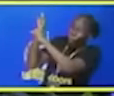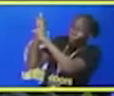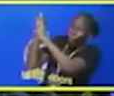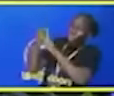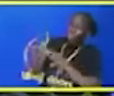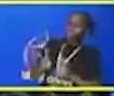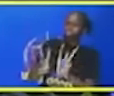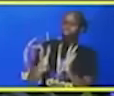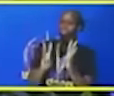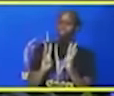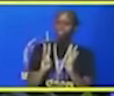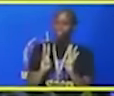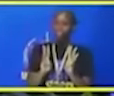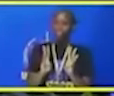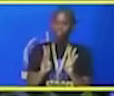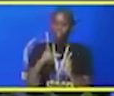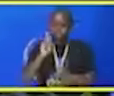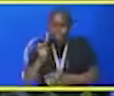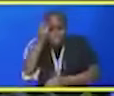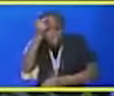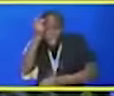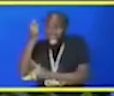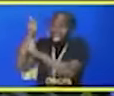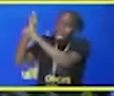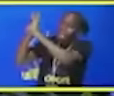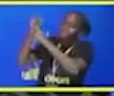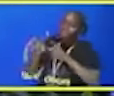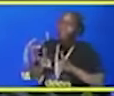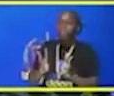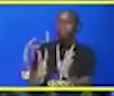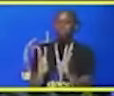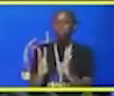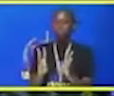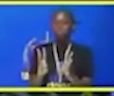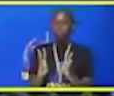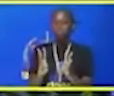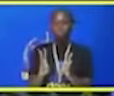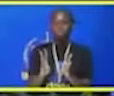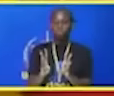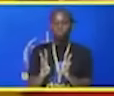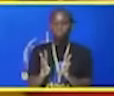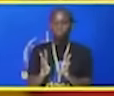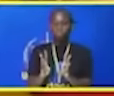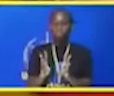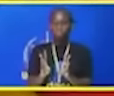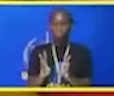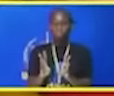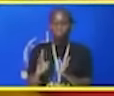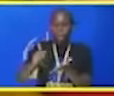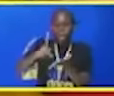The second way we know God is by knowing his ways. Psalm